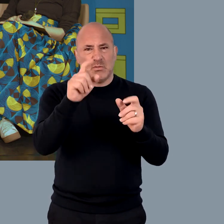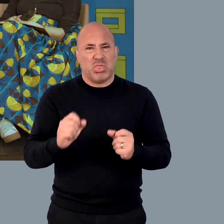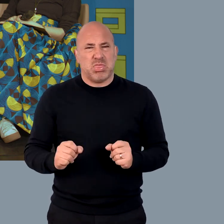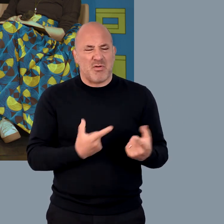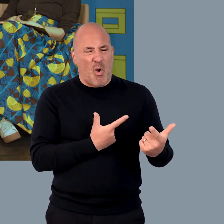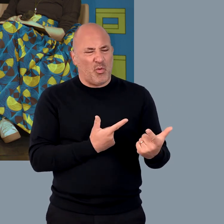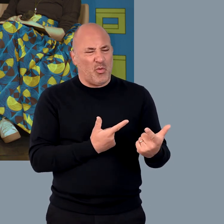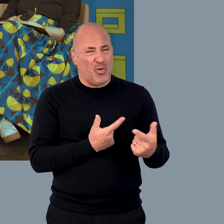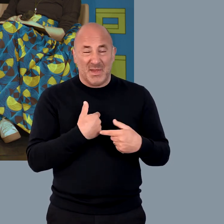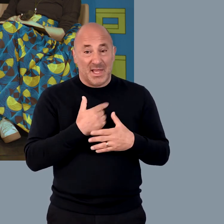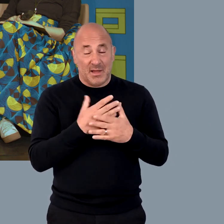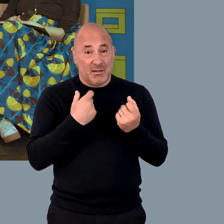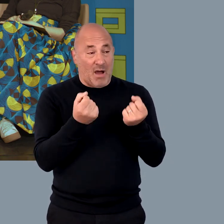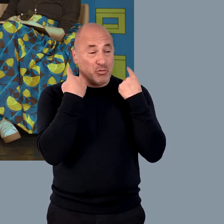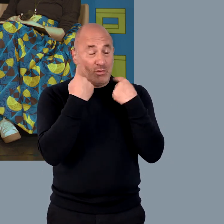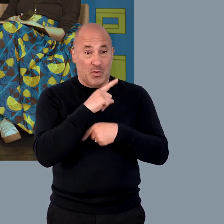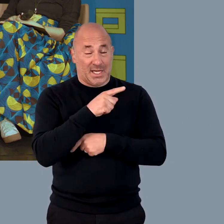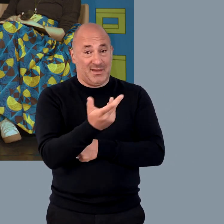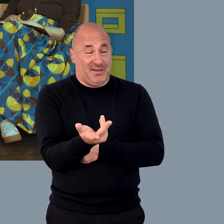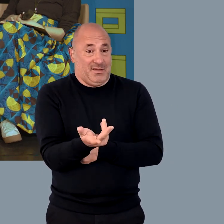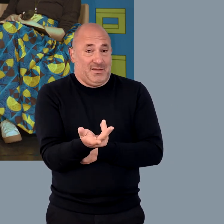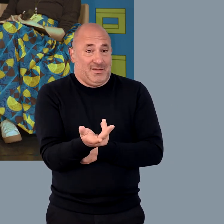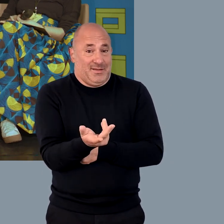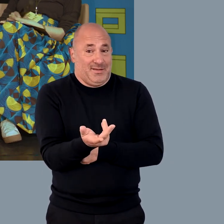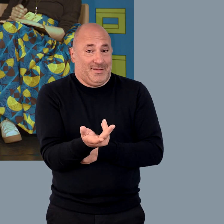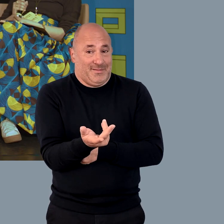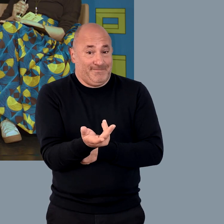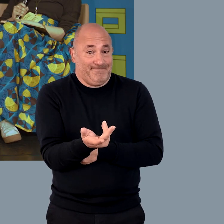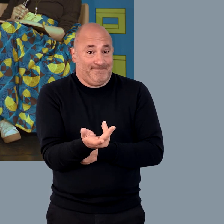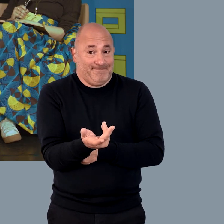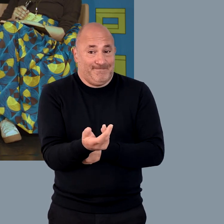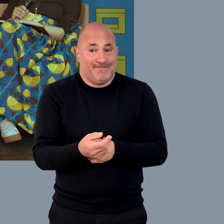it literally be thrown in the trash can.